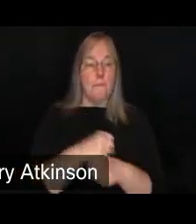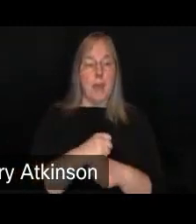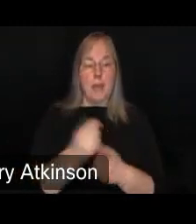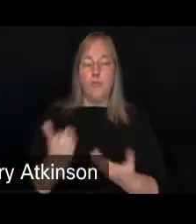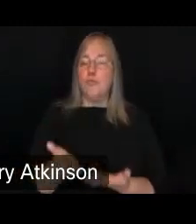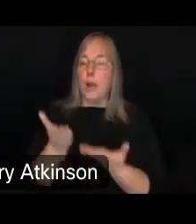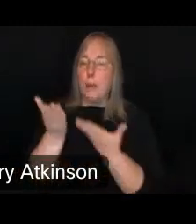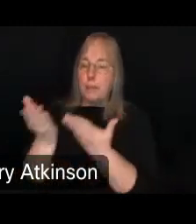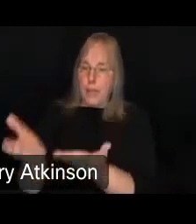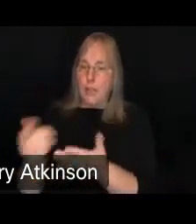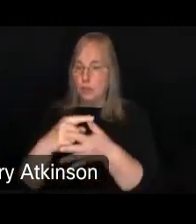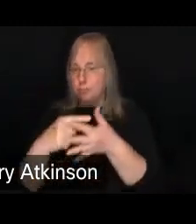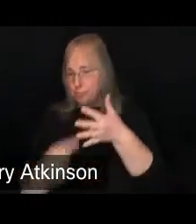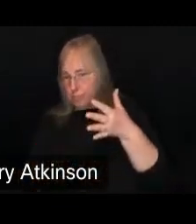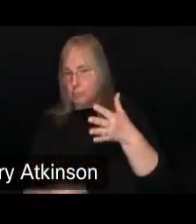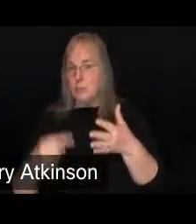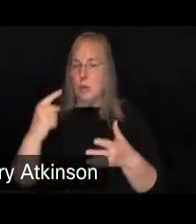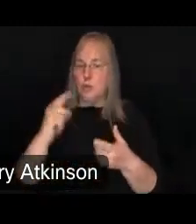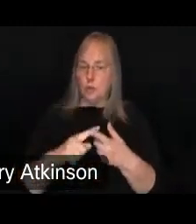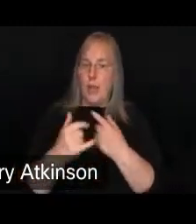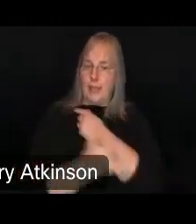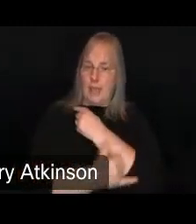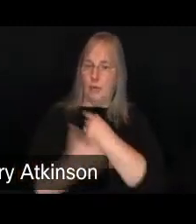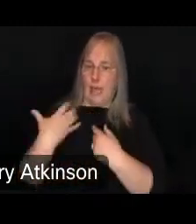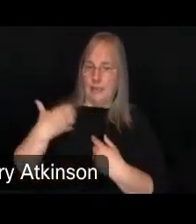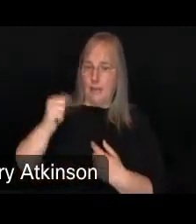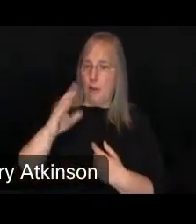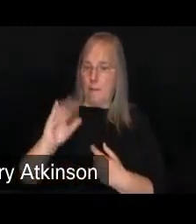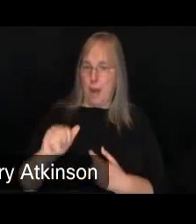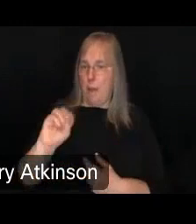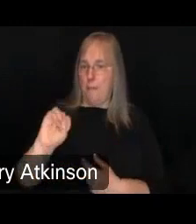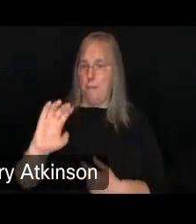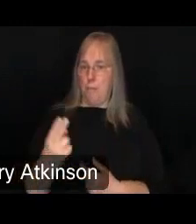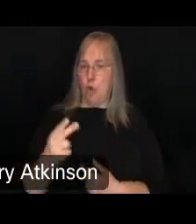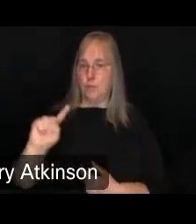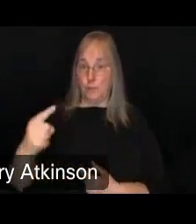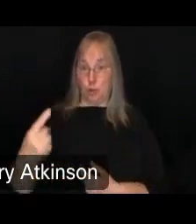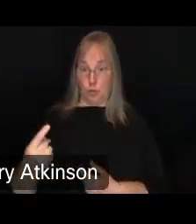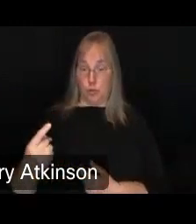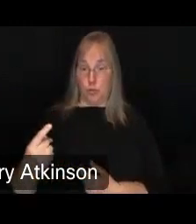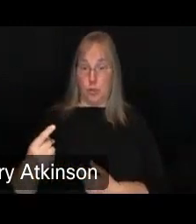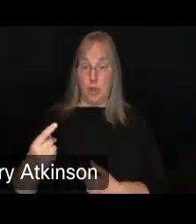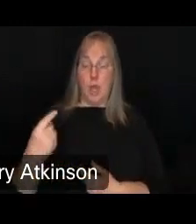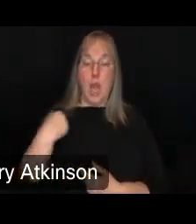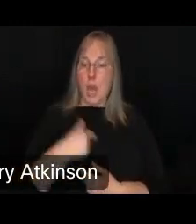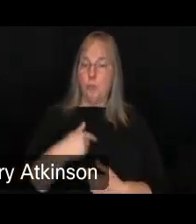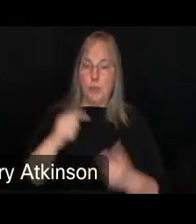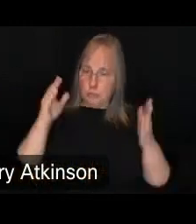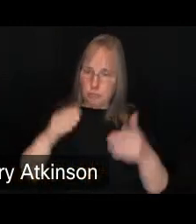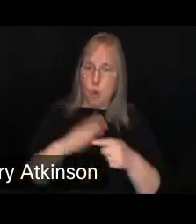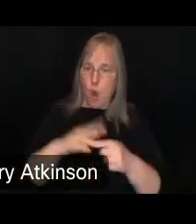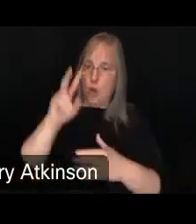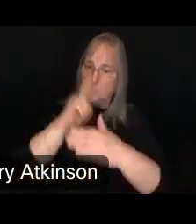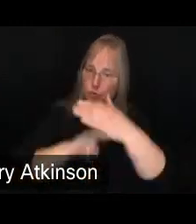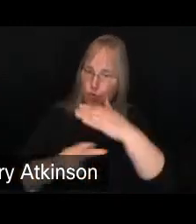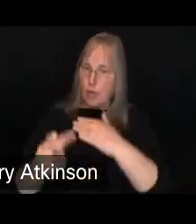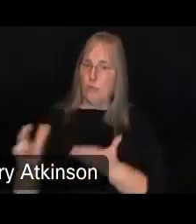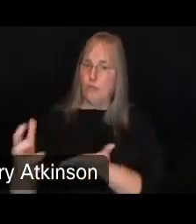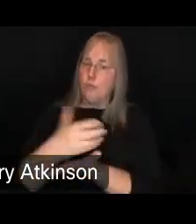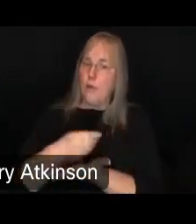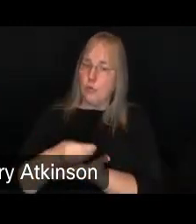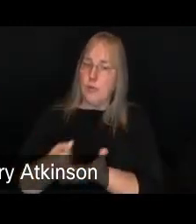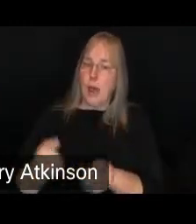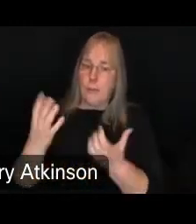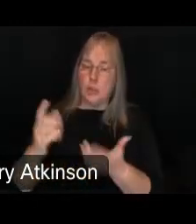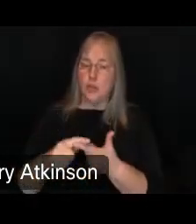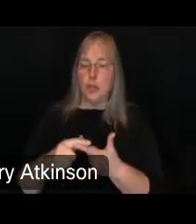recommendations to the county executive by March 1st, and typically center on projected revenues, general obligation bond ceiling for